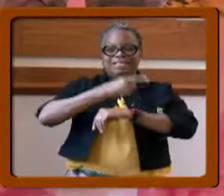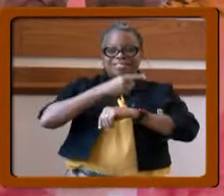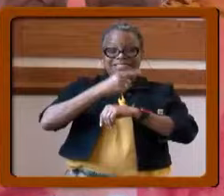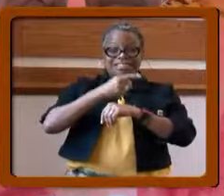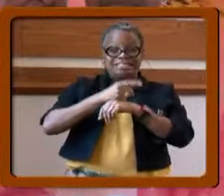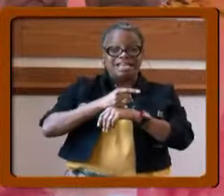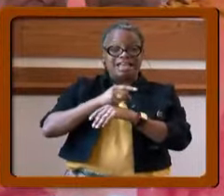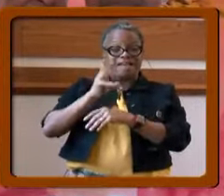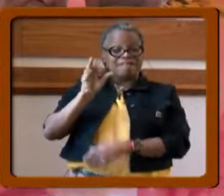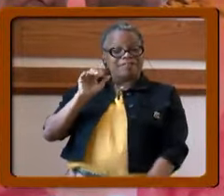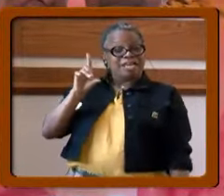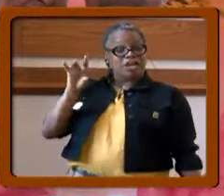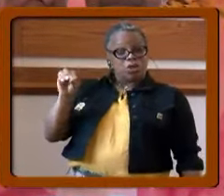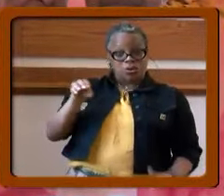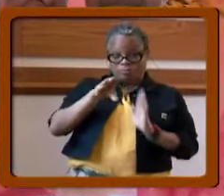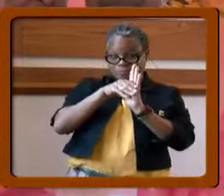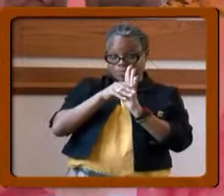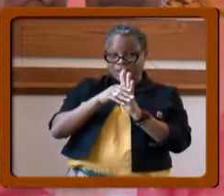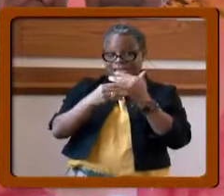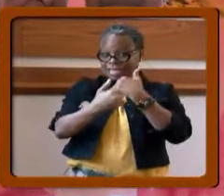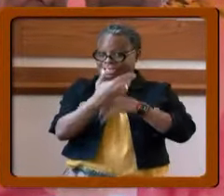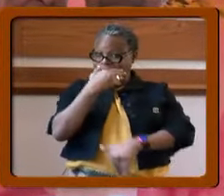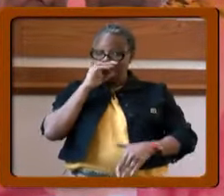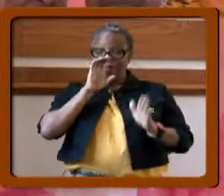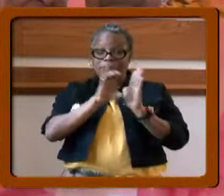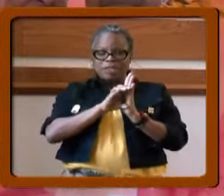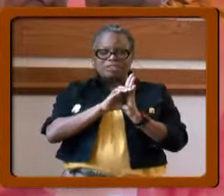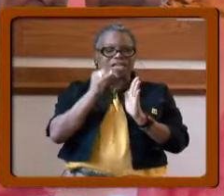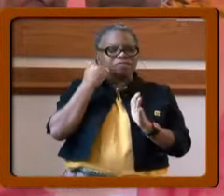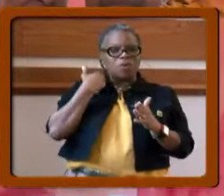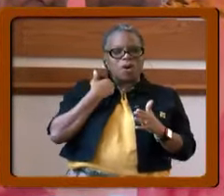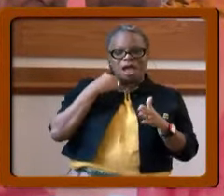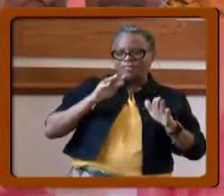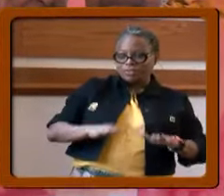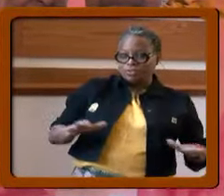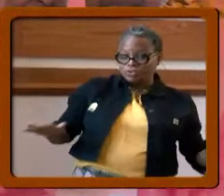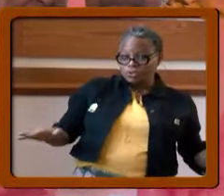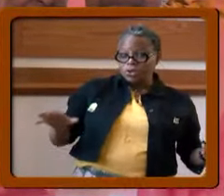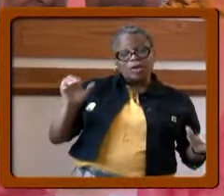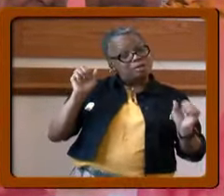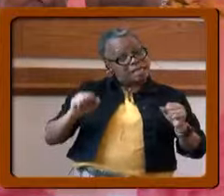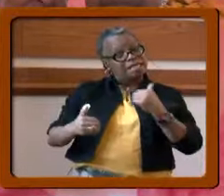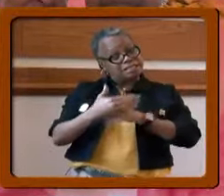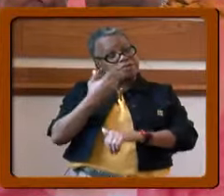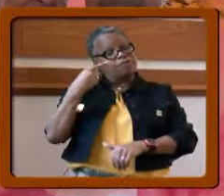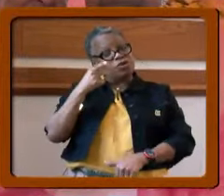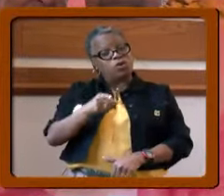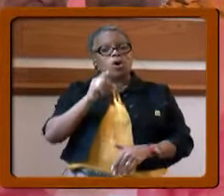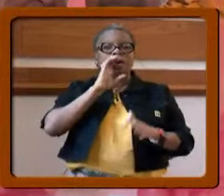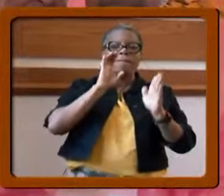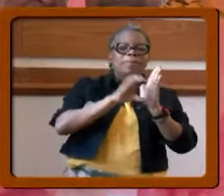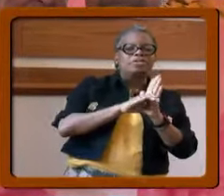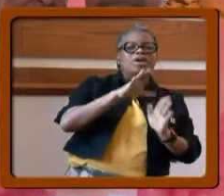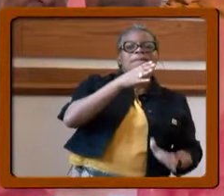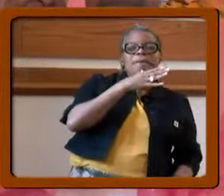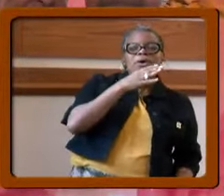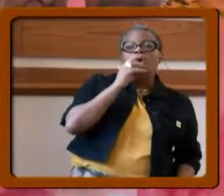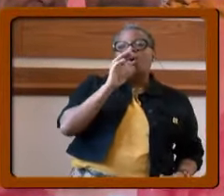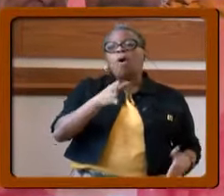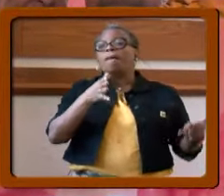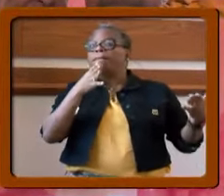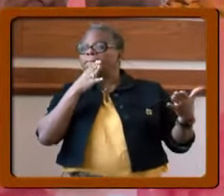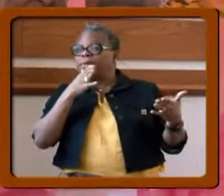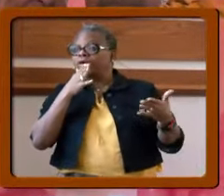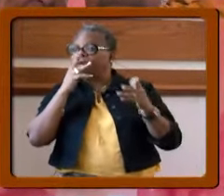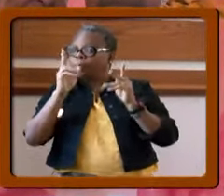video. Submit a photo of you, if you have little ones or big ones who can't submit for you, a photo of your mom or mother